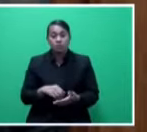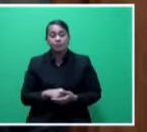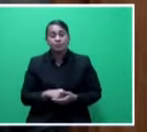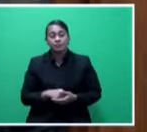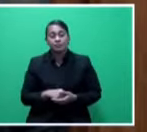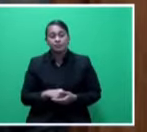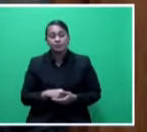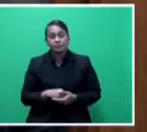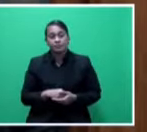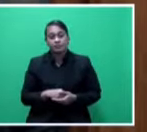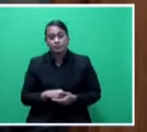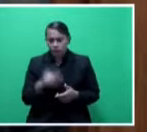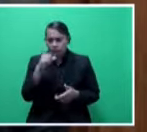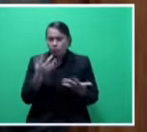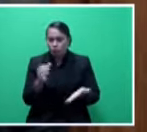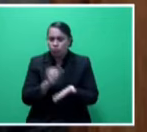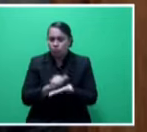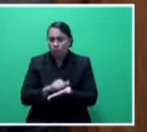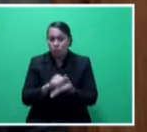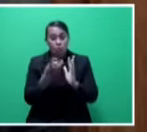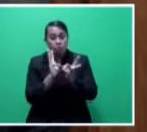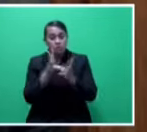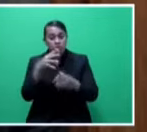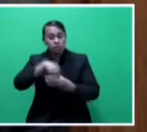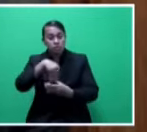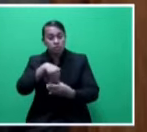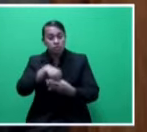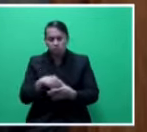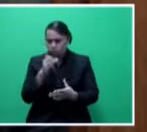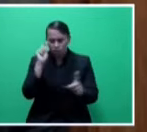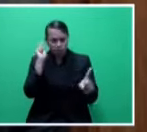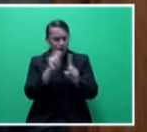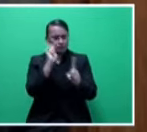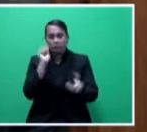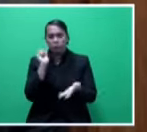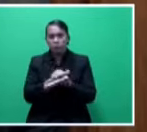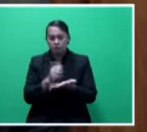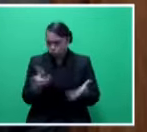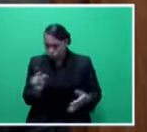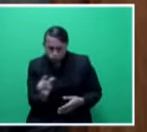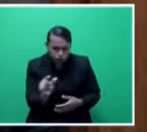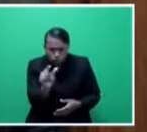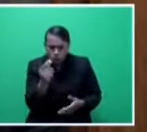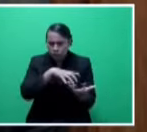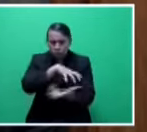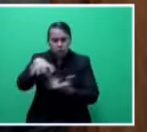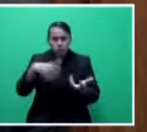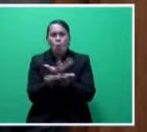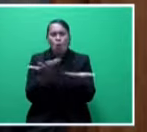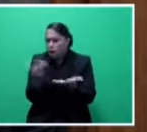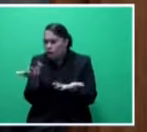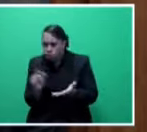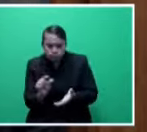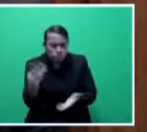the capability for the Fiji Met Service to accurately track the path of cyclones that enter